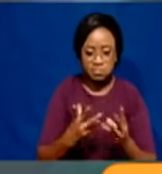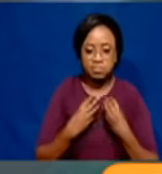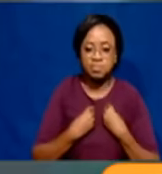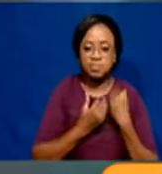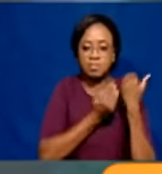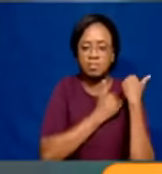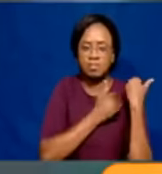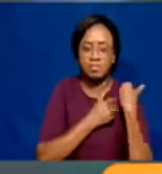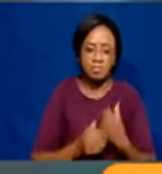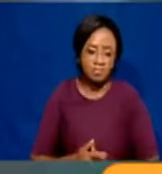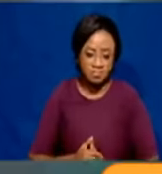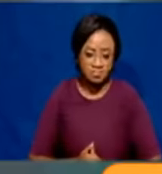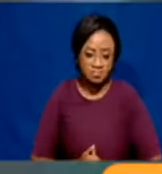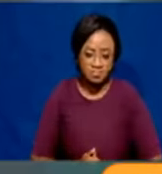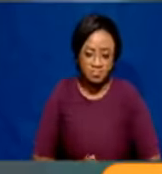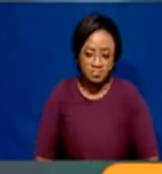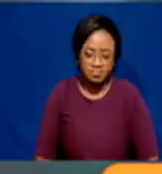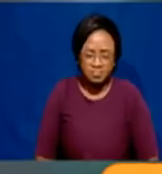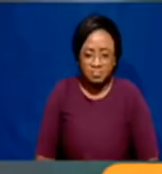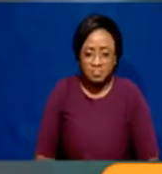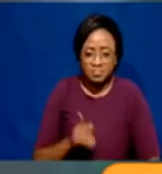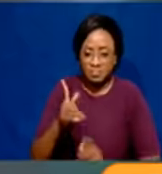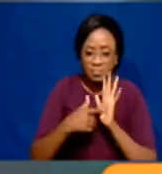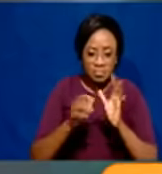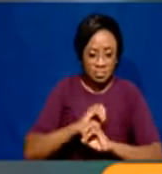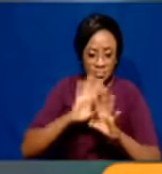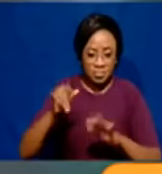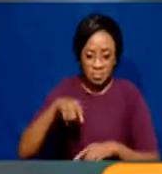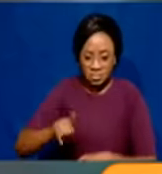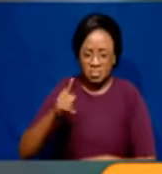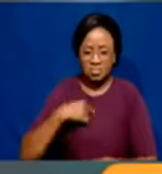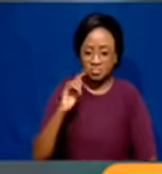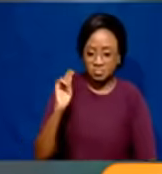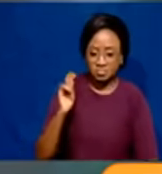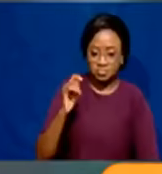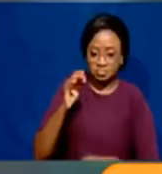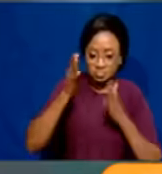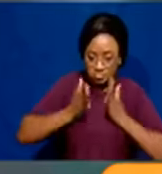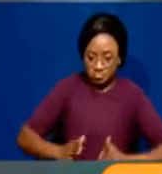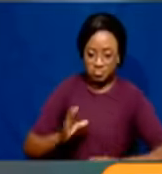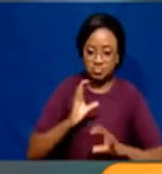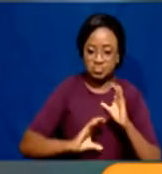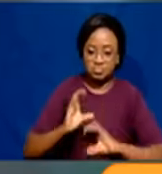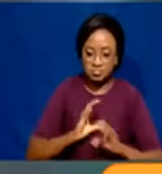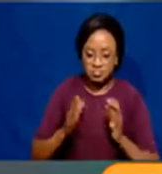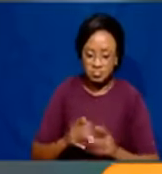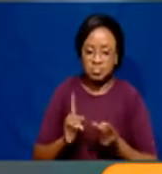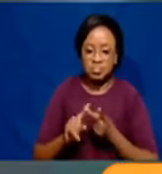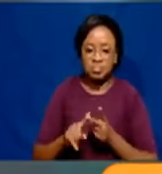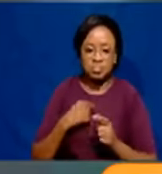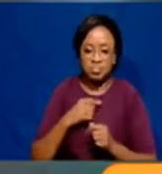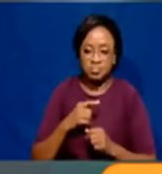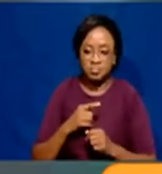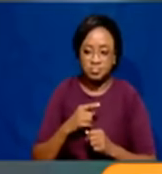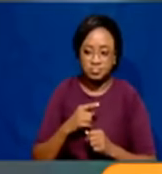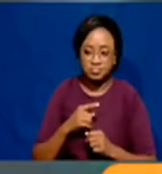responsibility." You see, this clearly shows she has standards as a citizen and is expecting and asking the populace to hold her